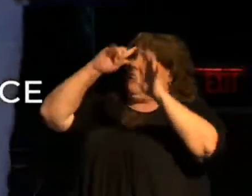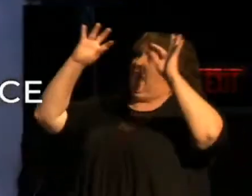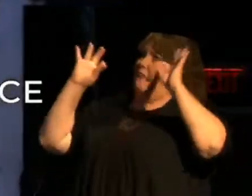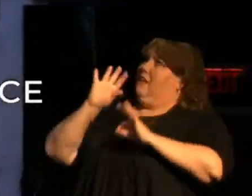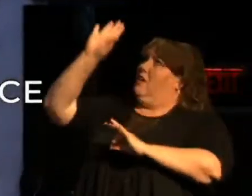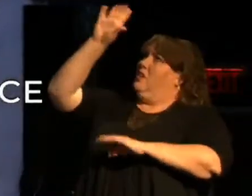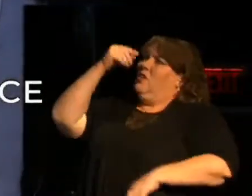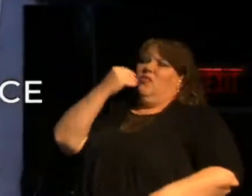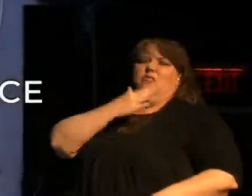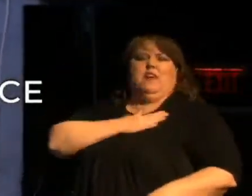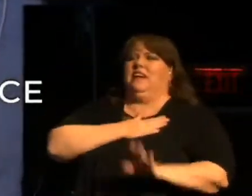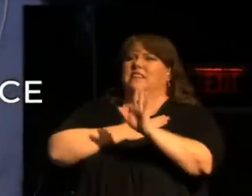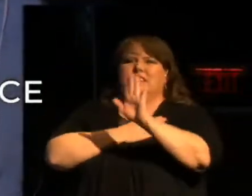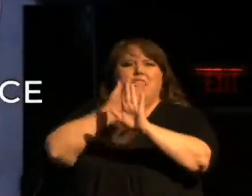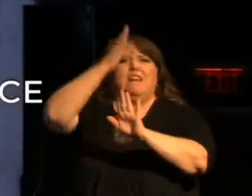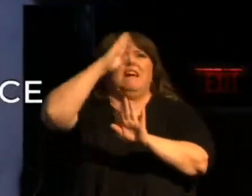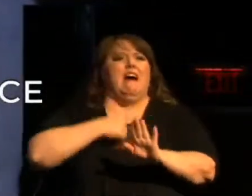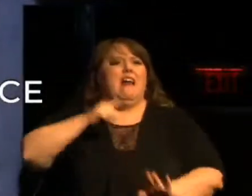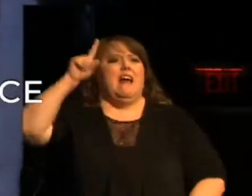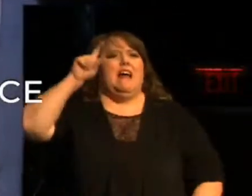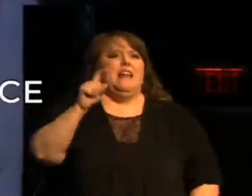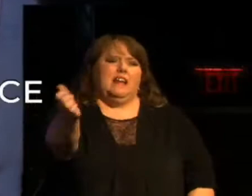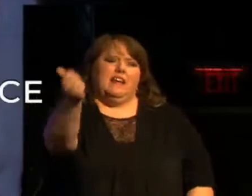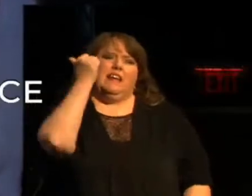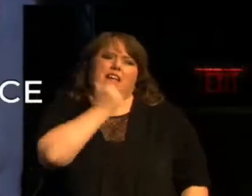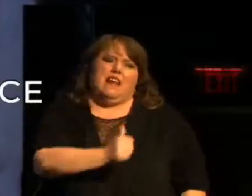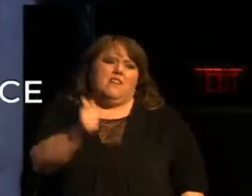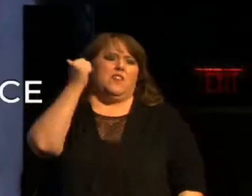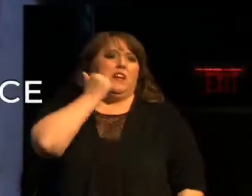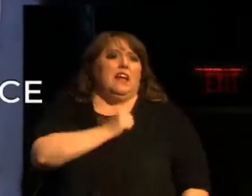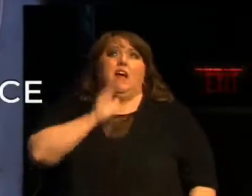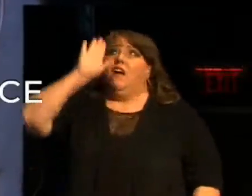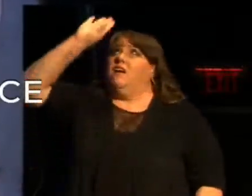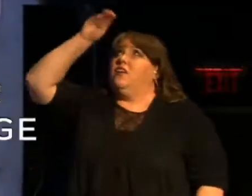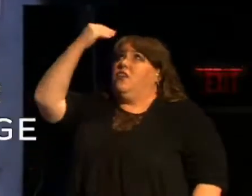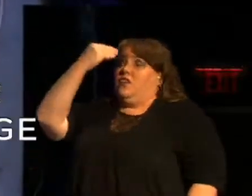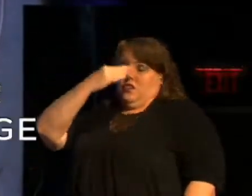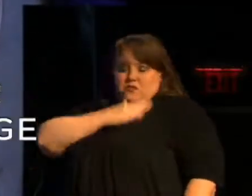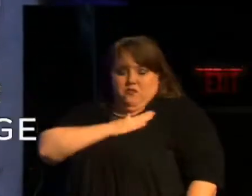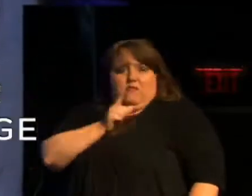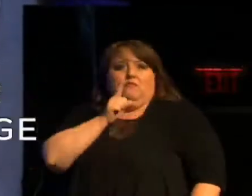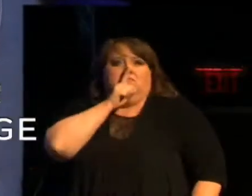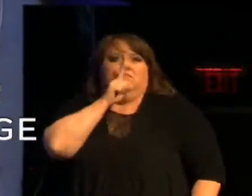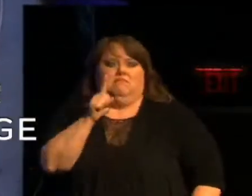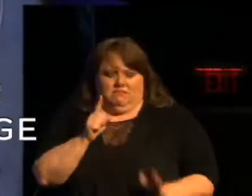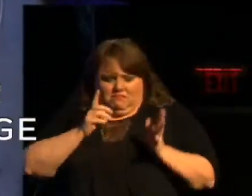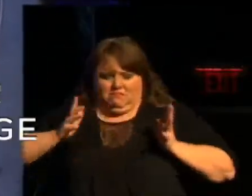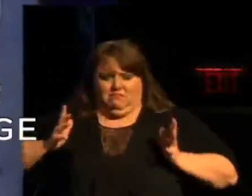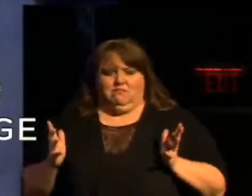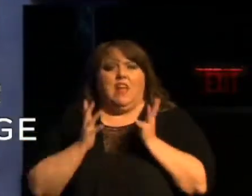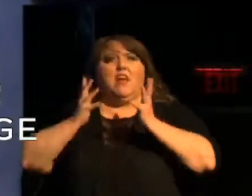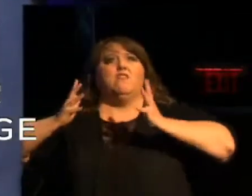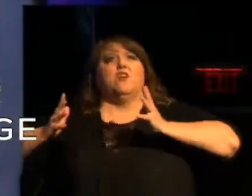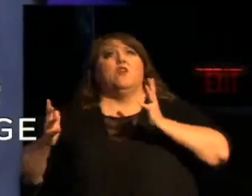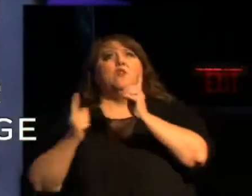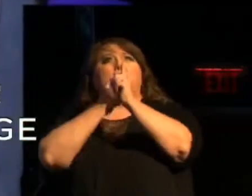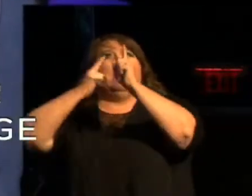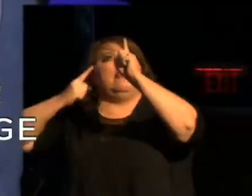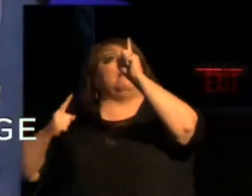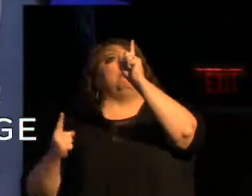want to abuse your grace. God, I need it every day. It's the only thing that